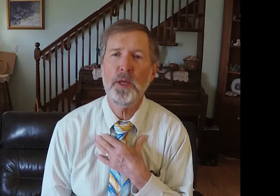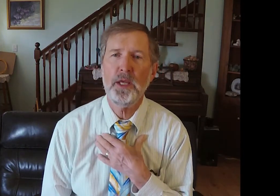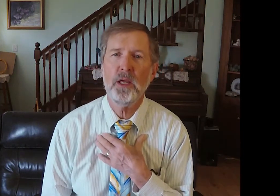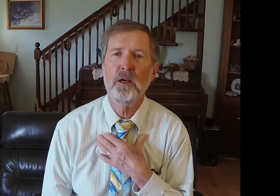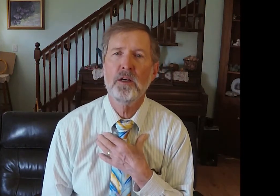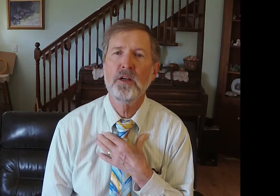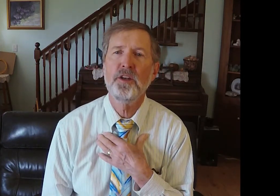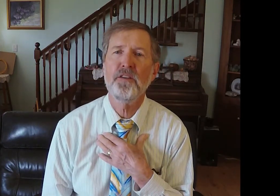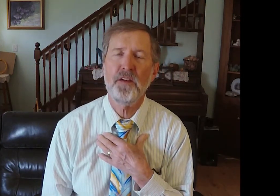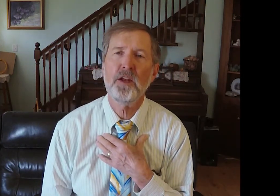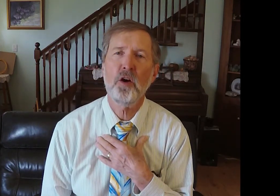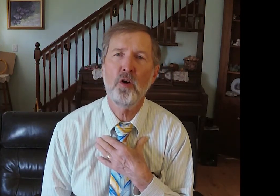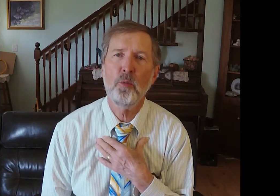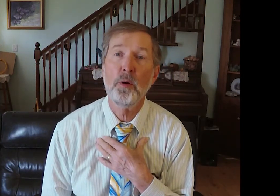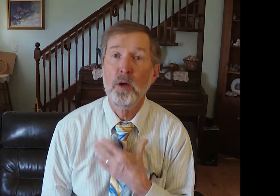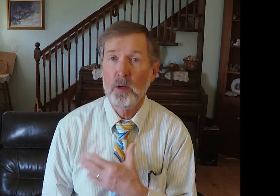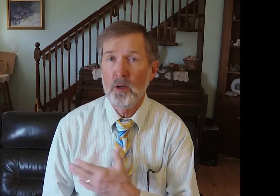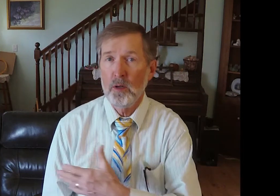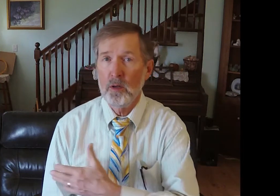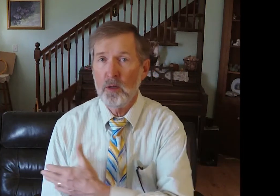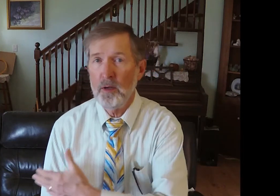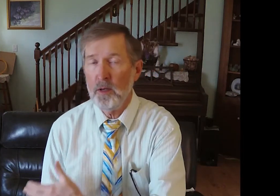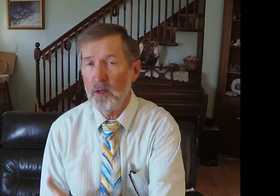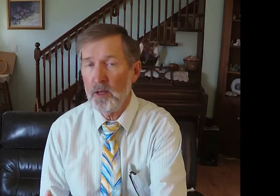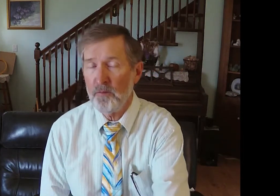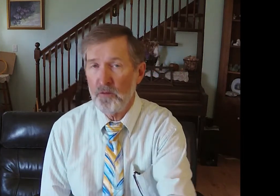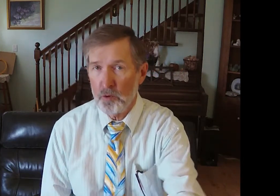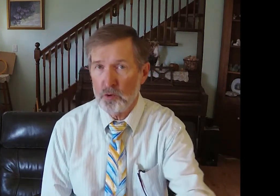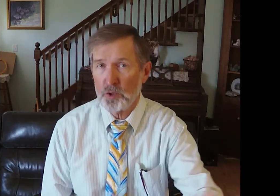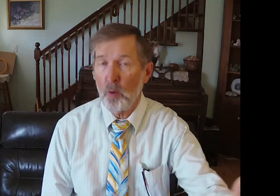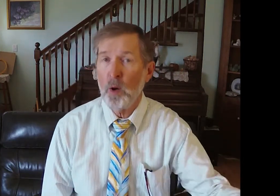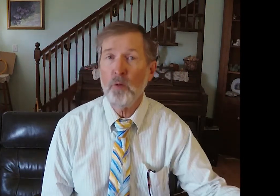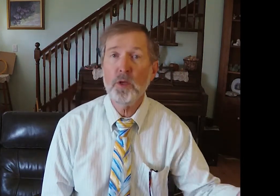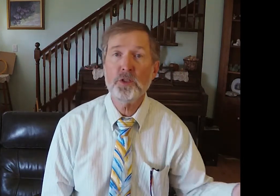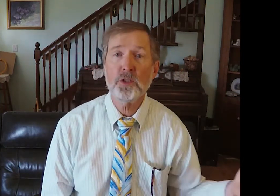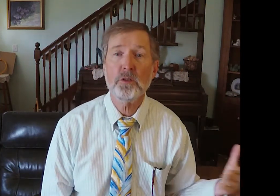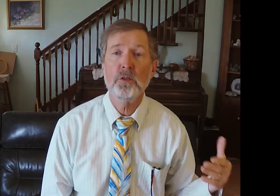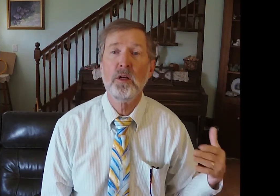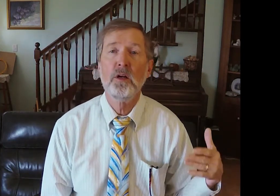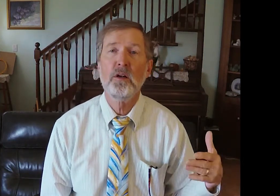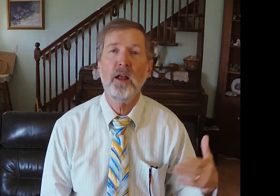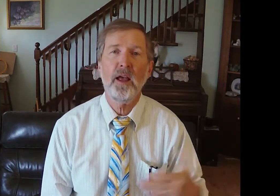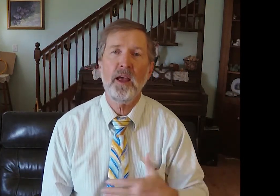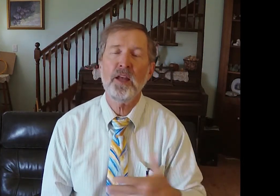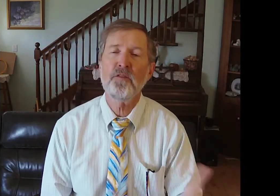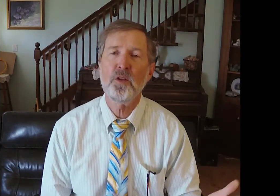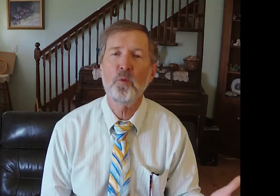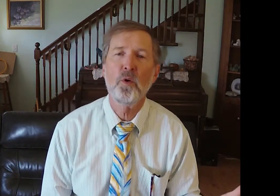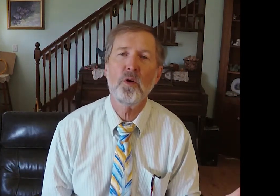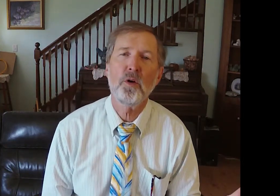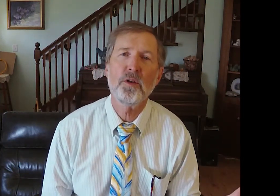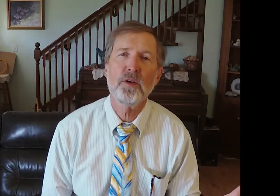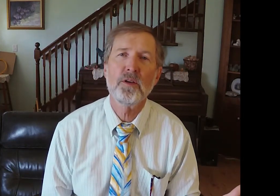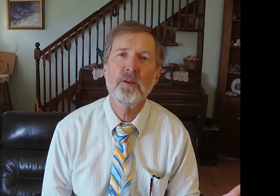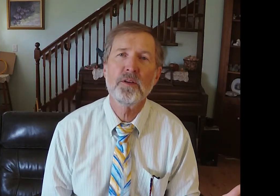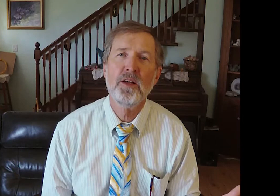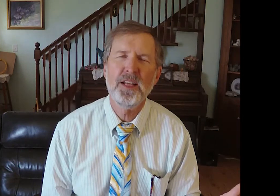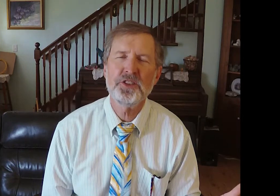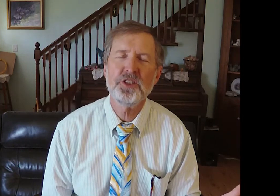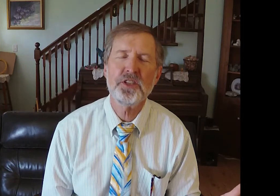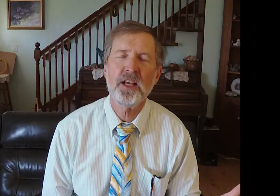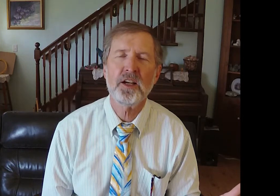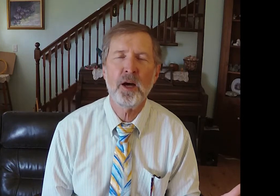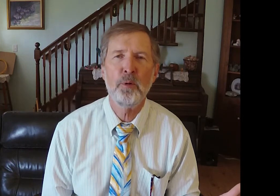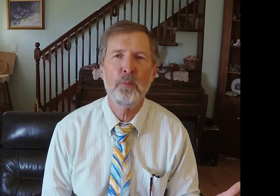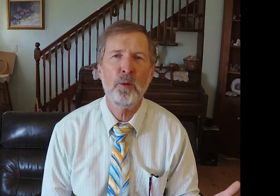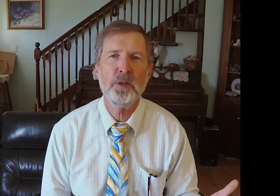can we defend hope for those around us and for the world? Let's